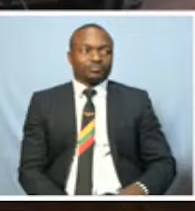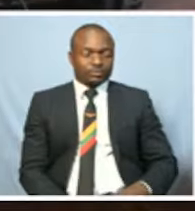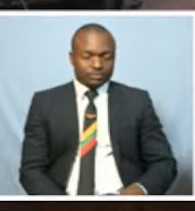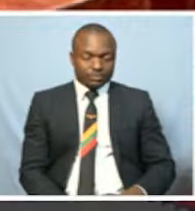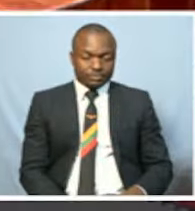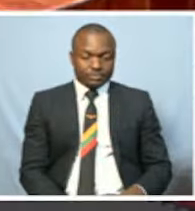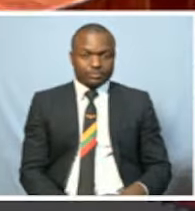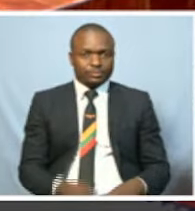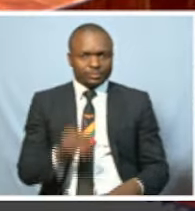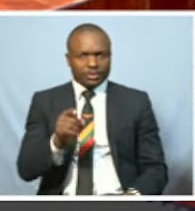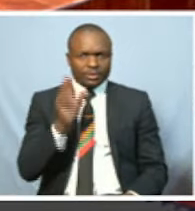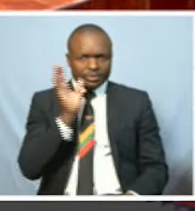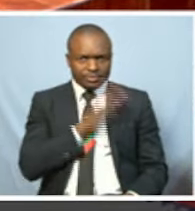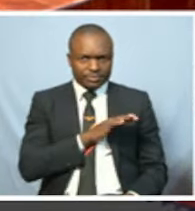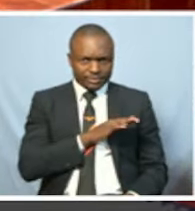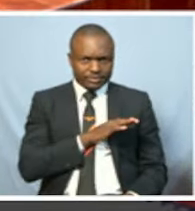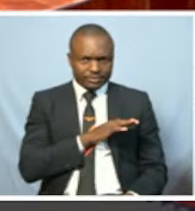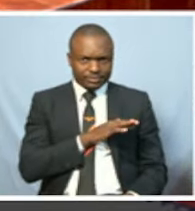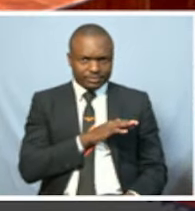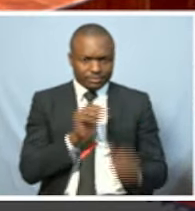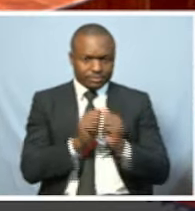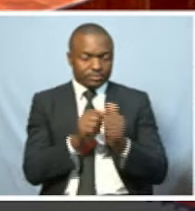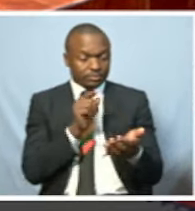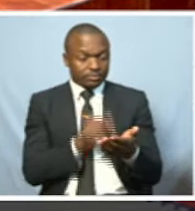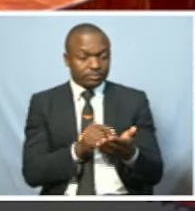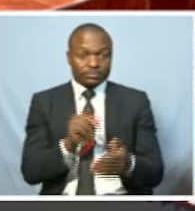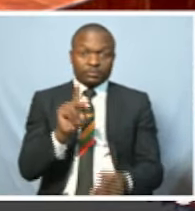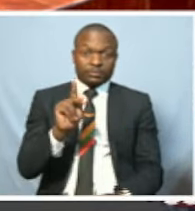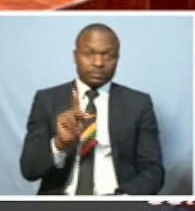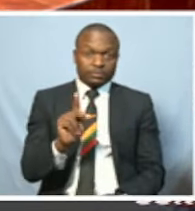Are we done with this one, Kaumbwe?